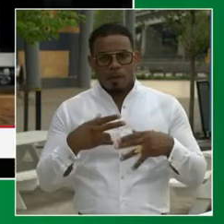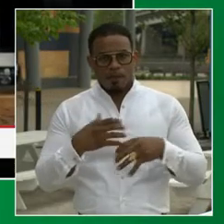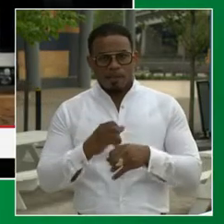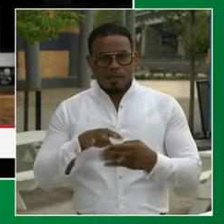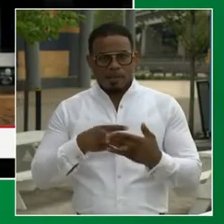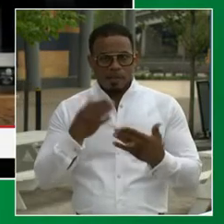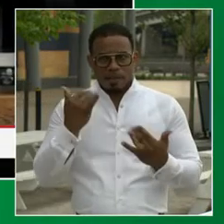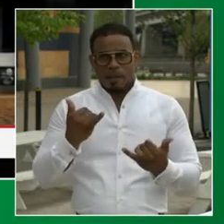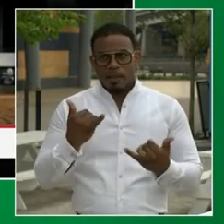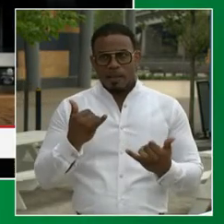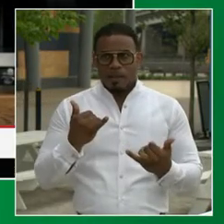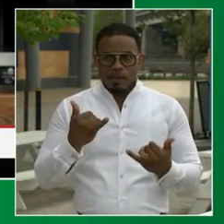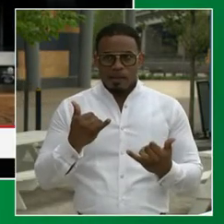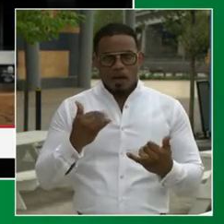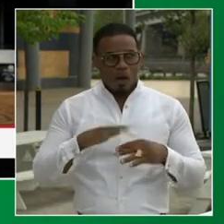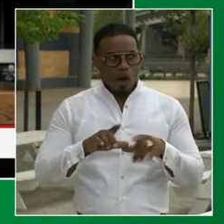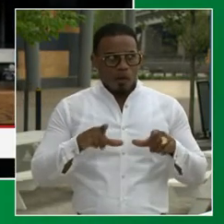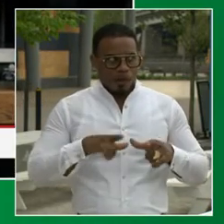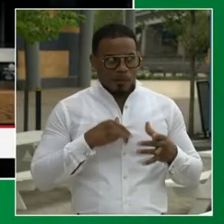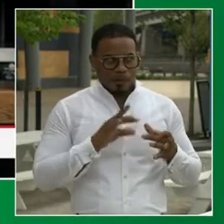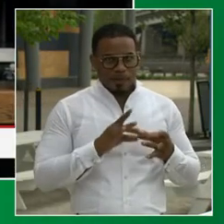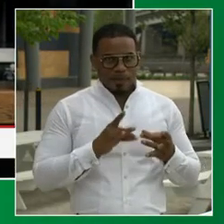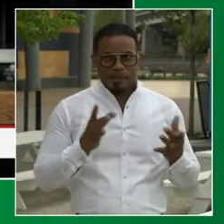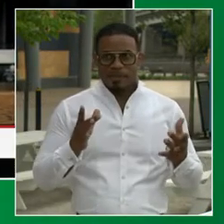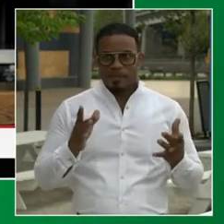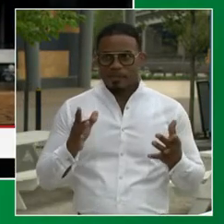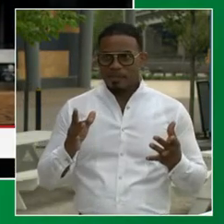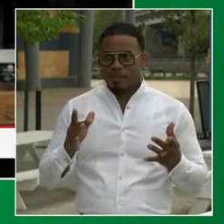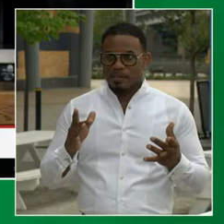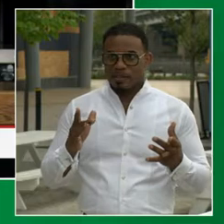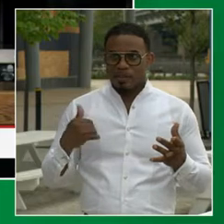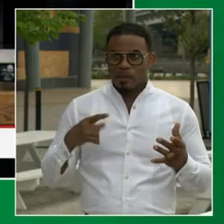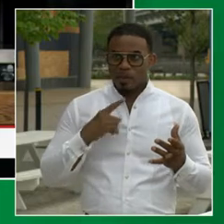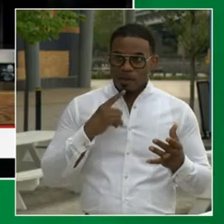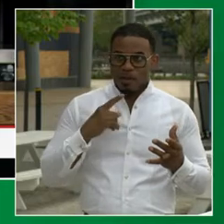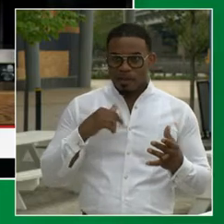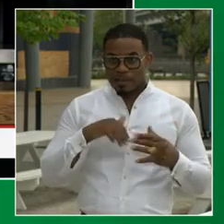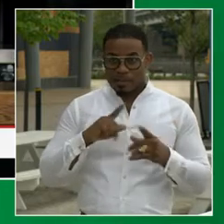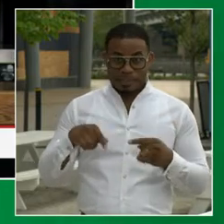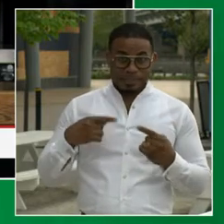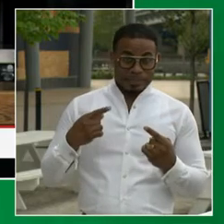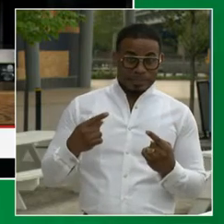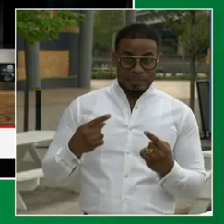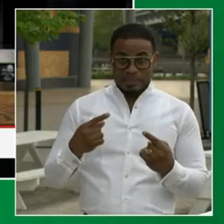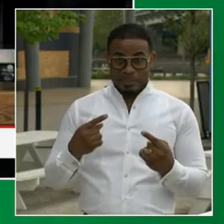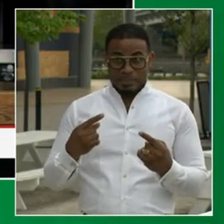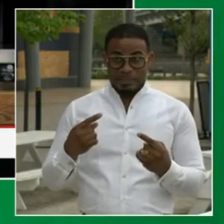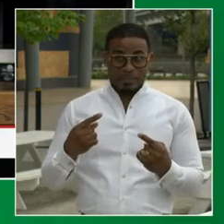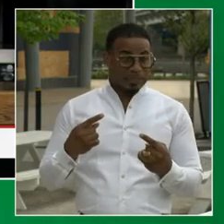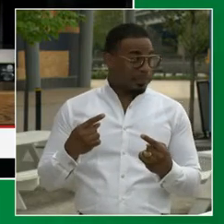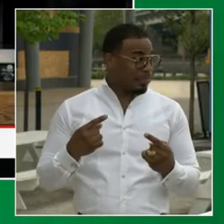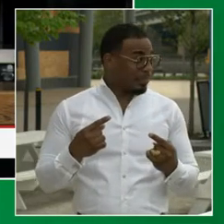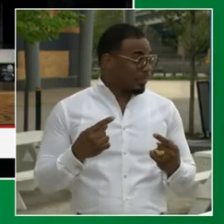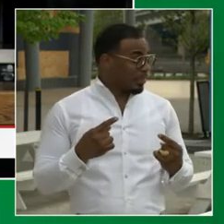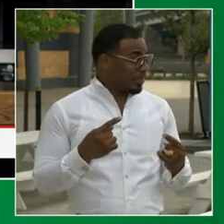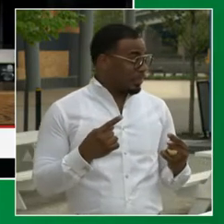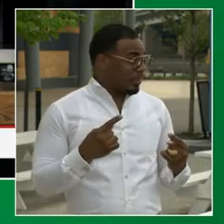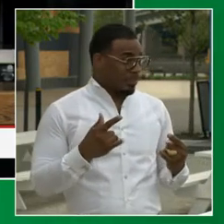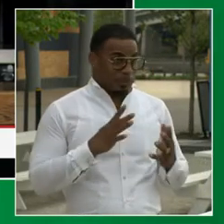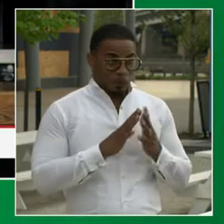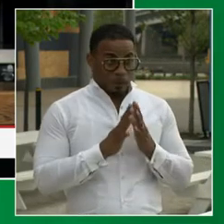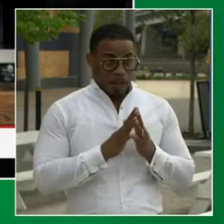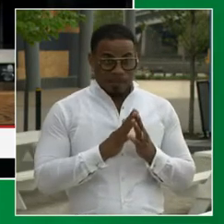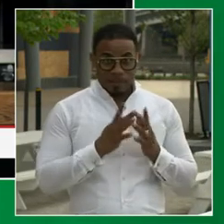schedule today. We're on location, as we mentioned. We're in the midst of dog park, as well as some